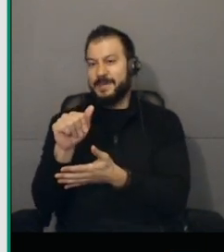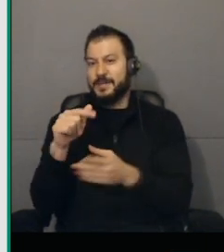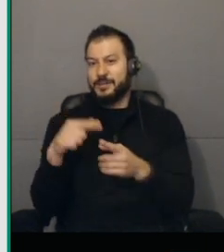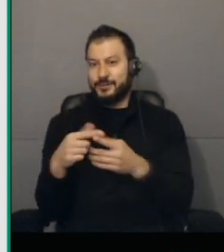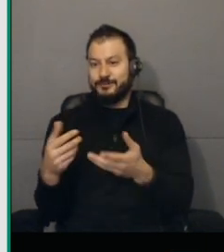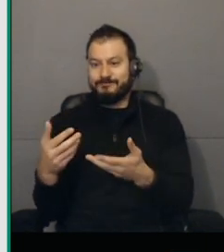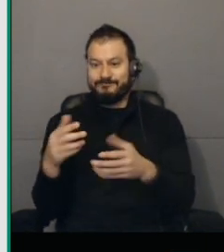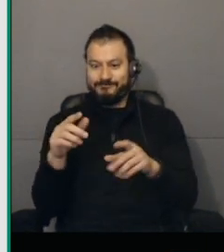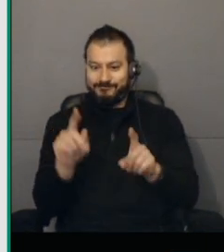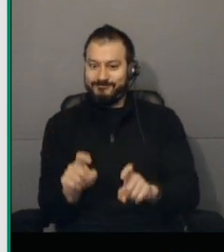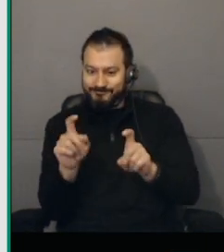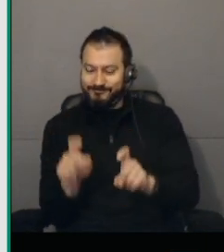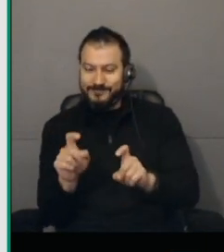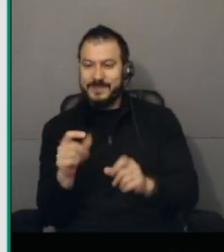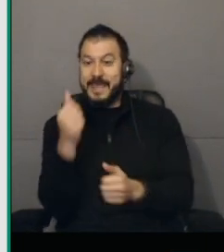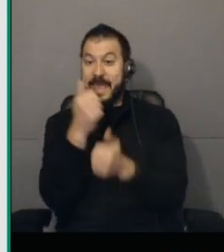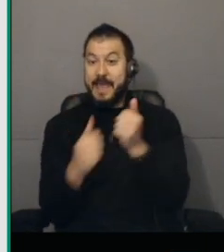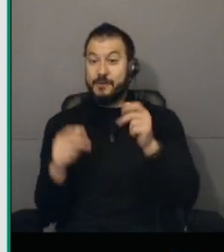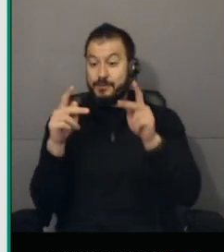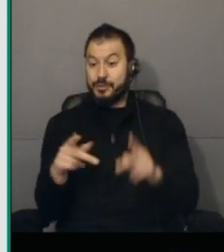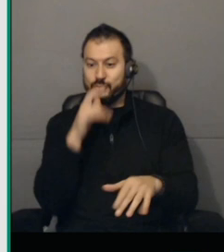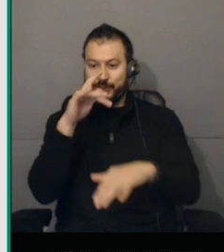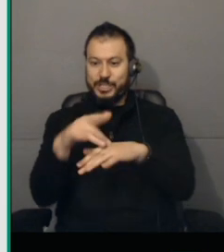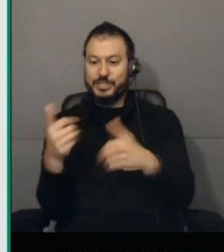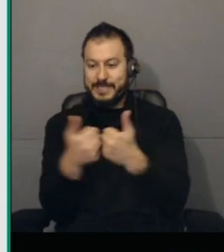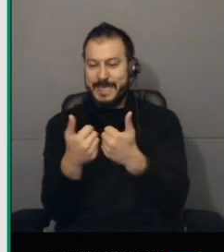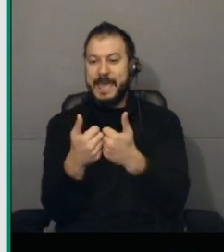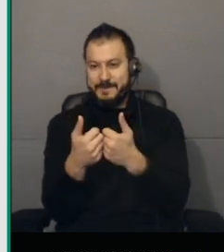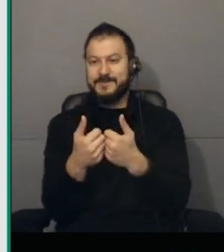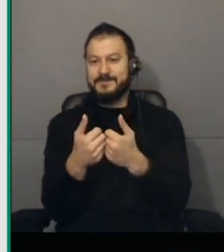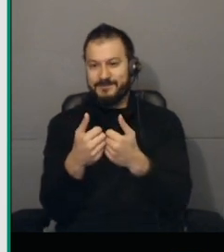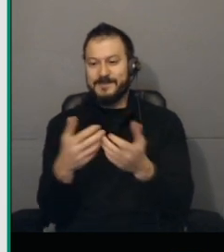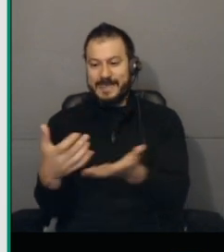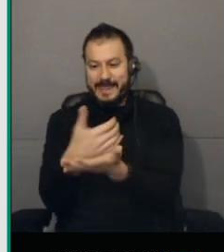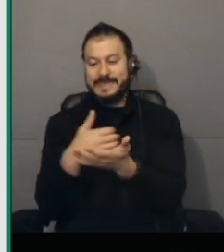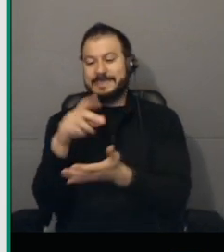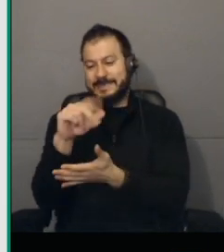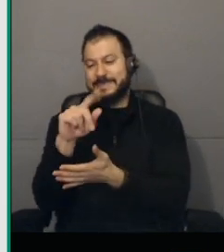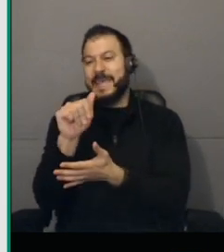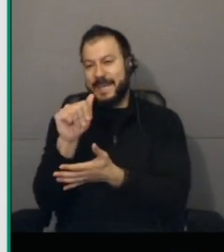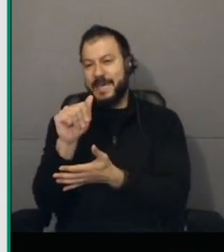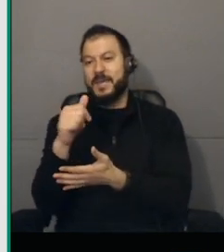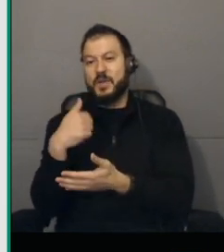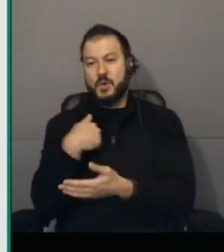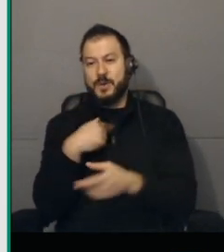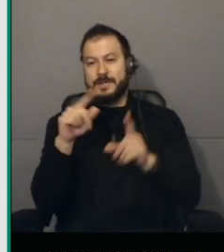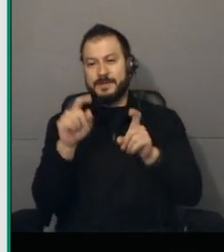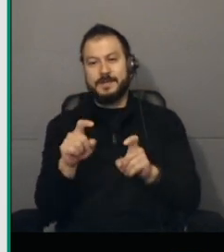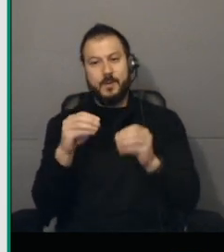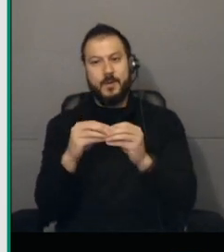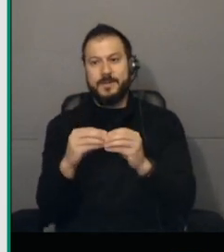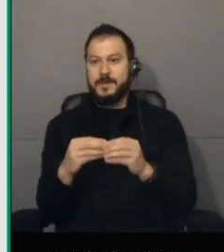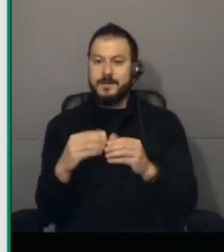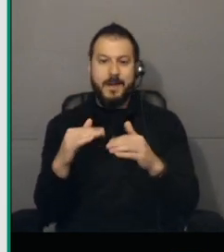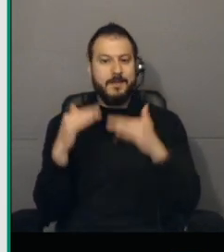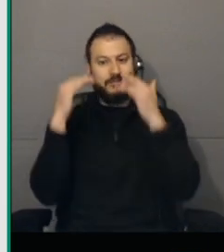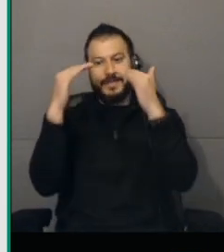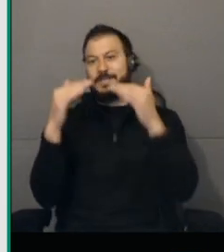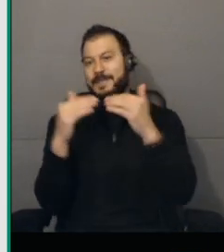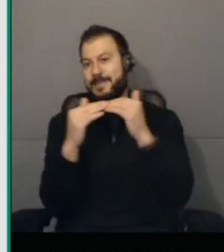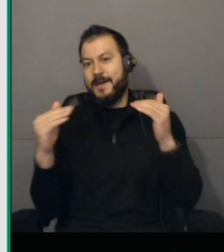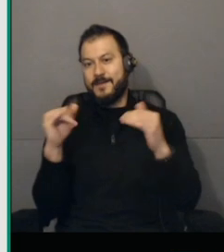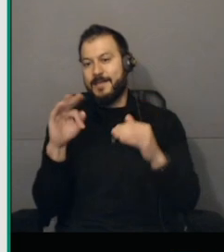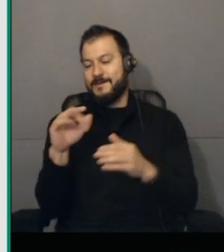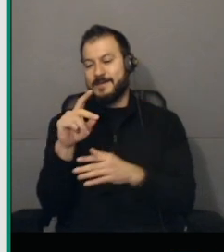Every single person who touches the game generates telemetry. If we can make that data go to work for us, we can design test cases with unprecedented amounts of